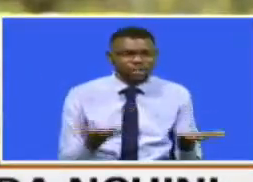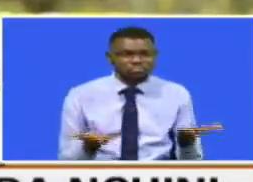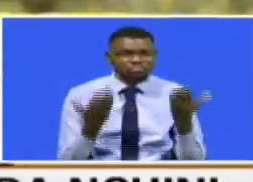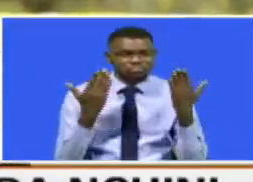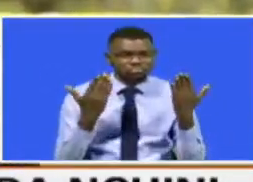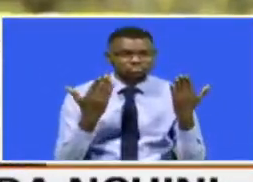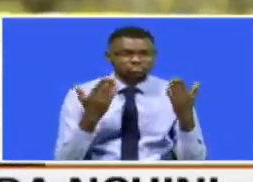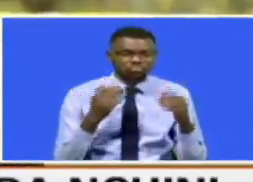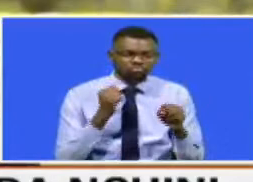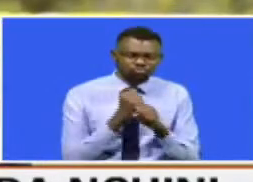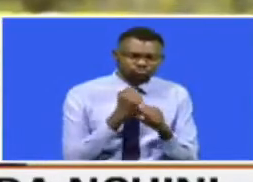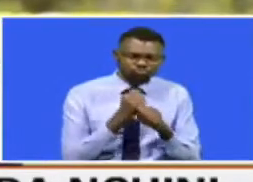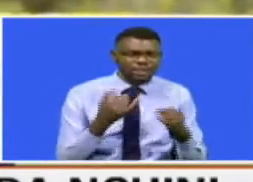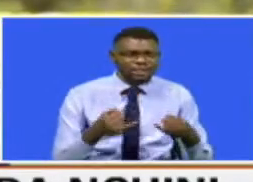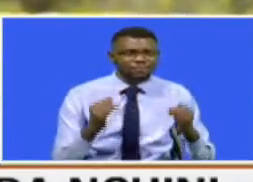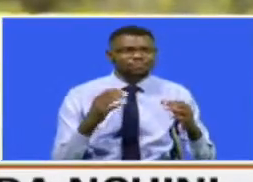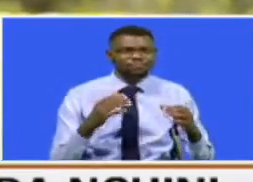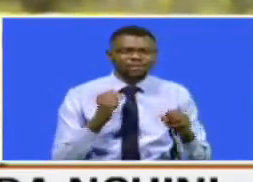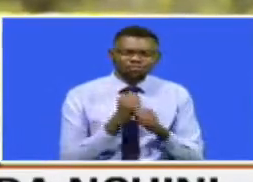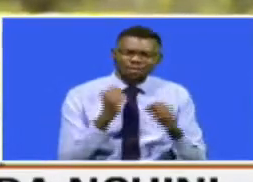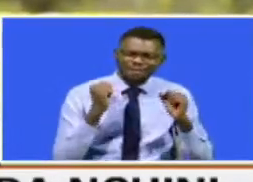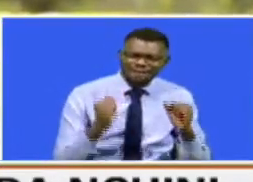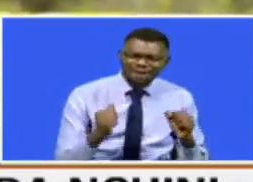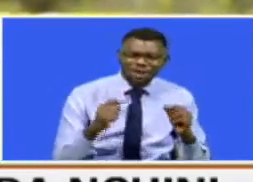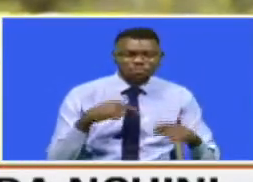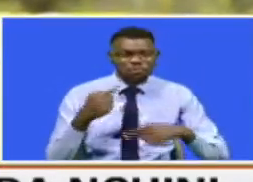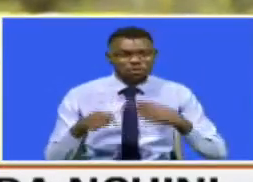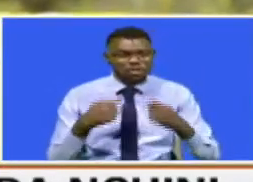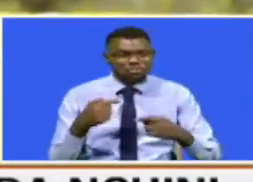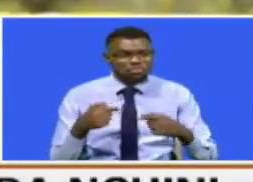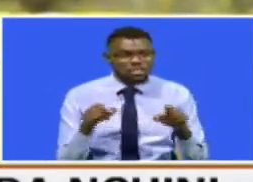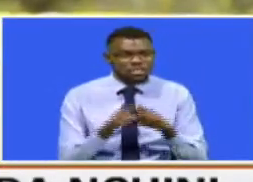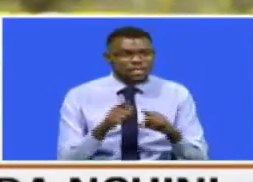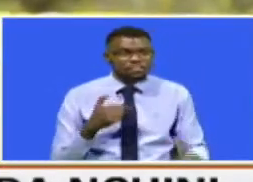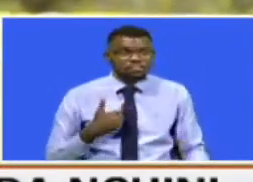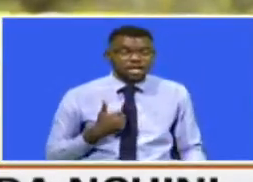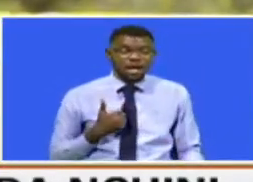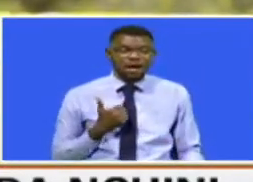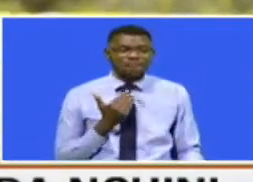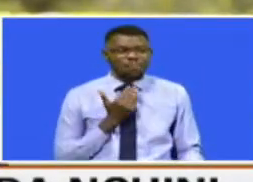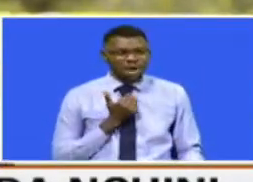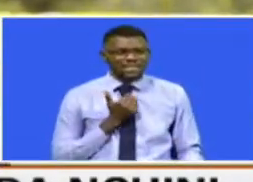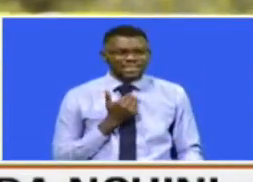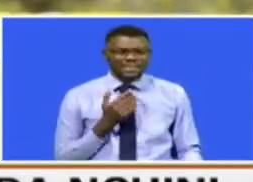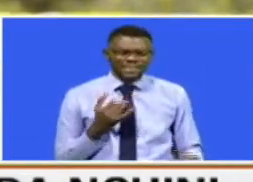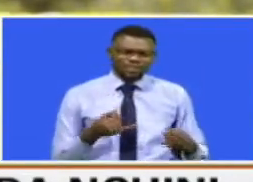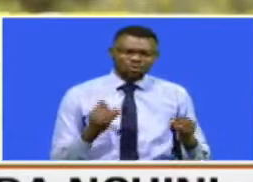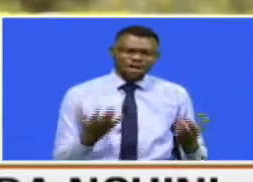make more effort, nitaendelea kuwork hard pia hivyo hivyo, ndio ni at